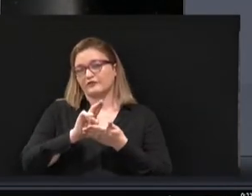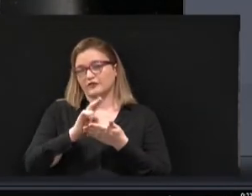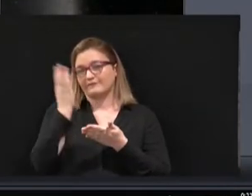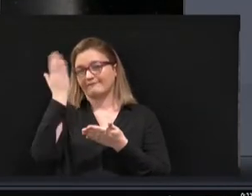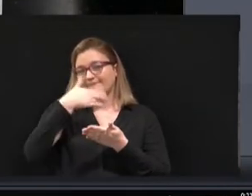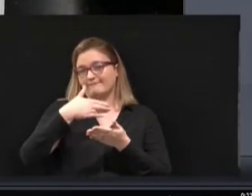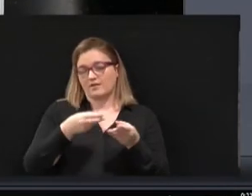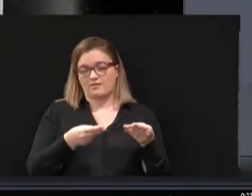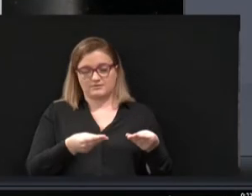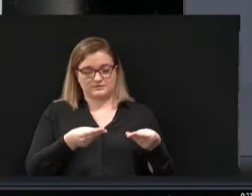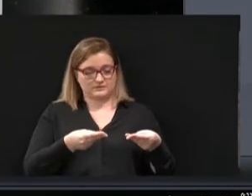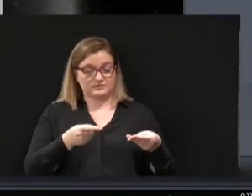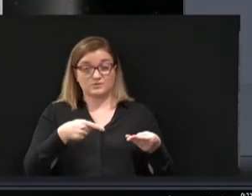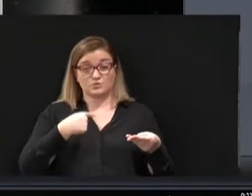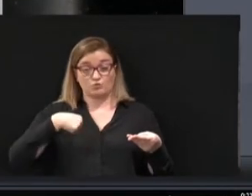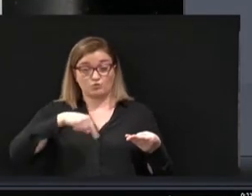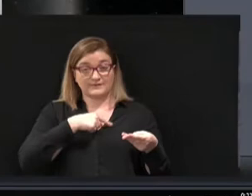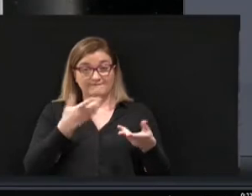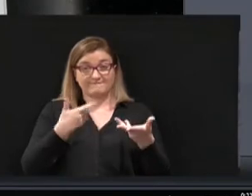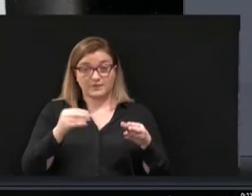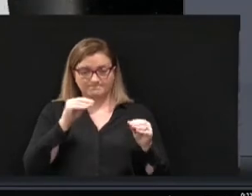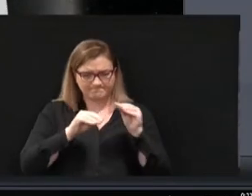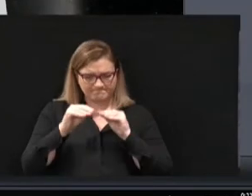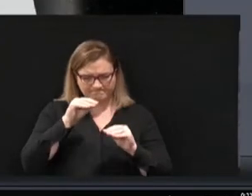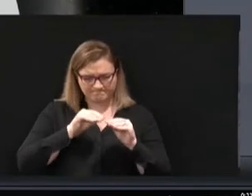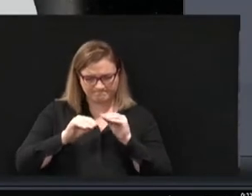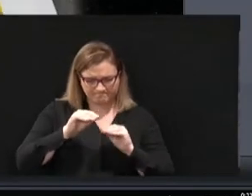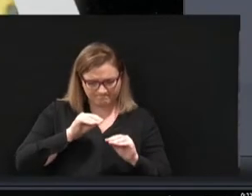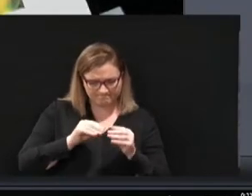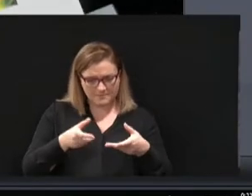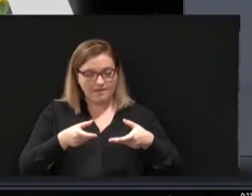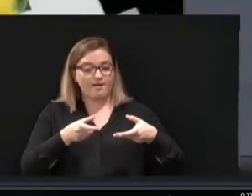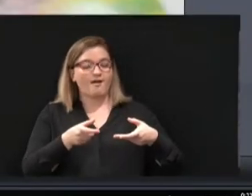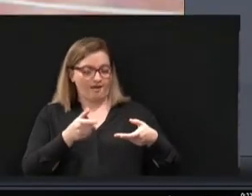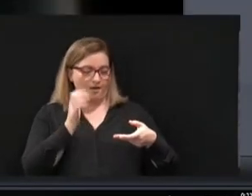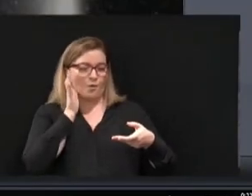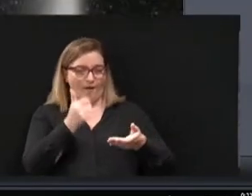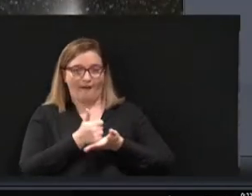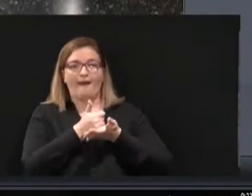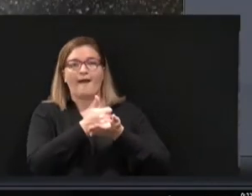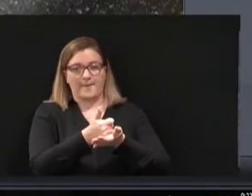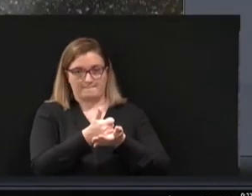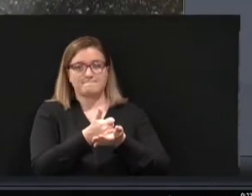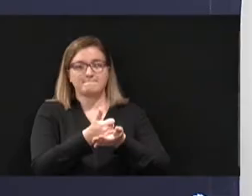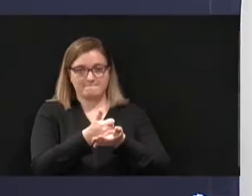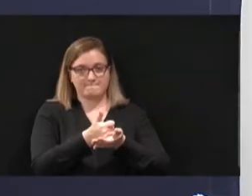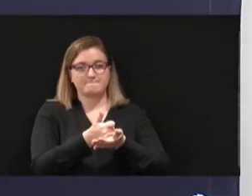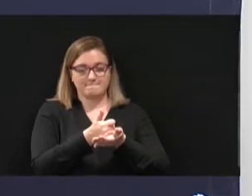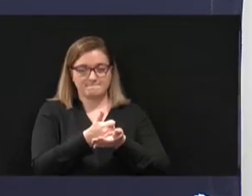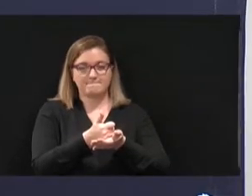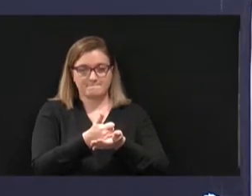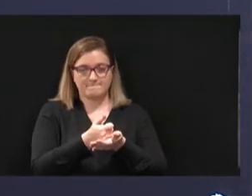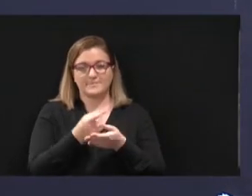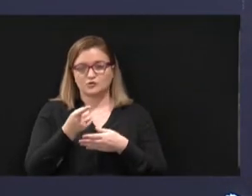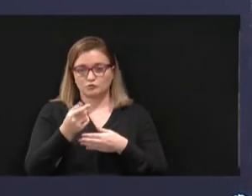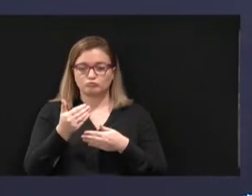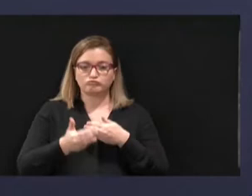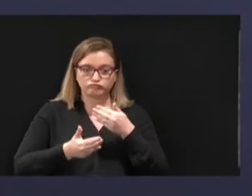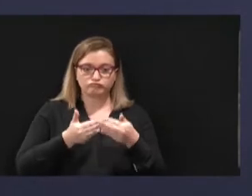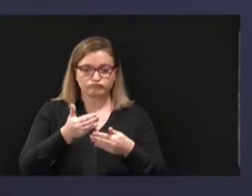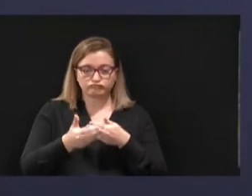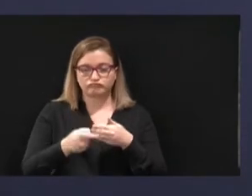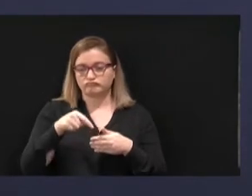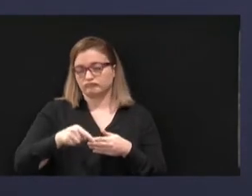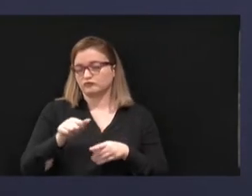we put together that we think would be helpful in the training. And the